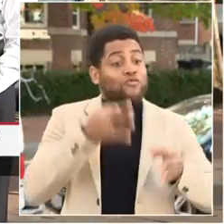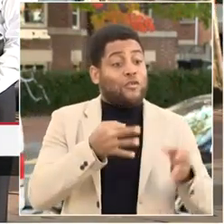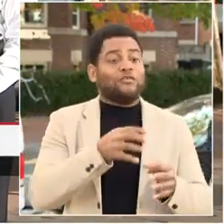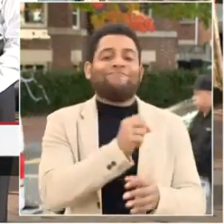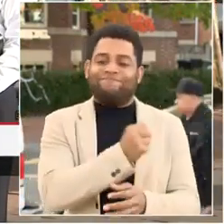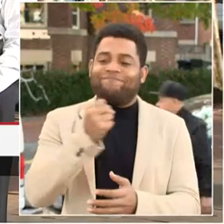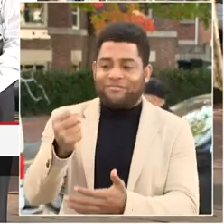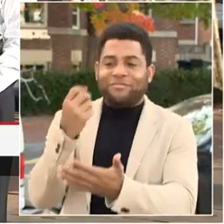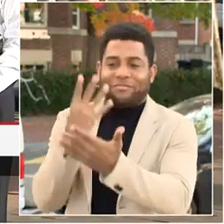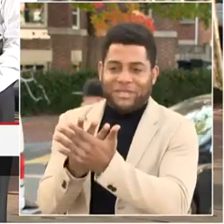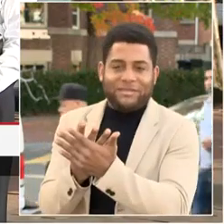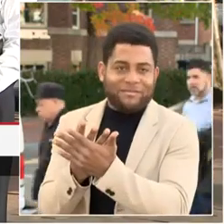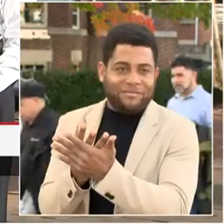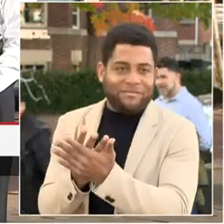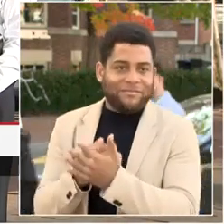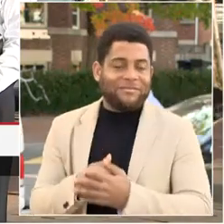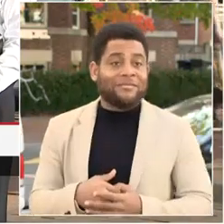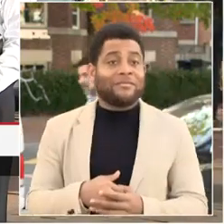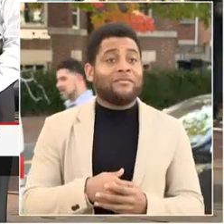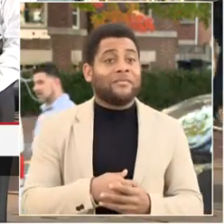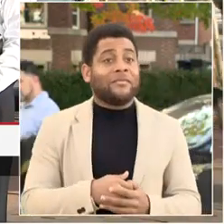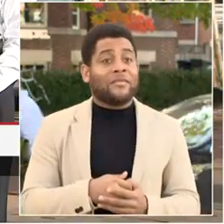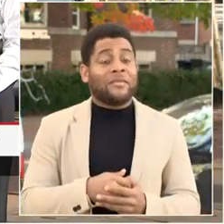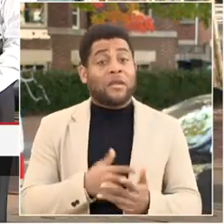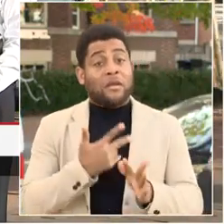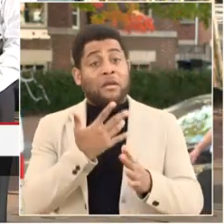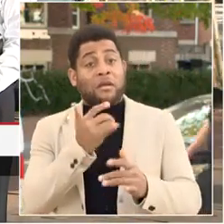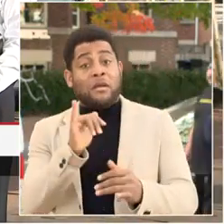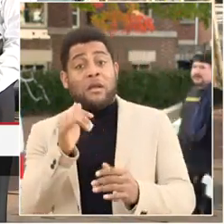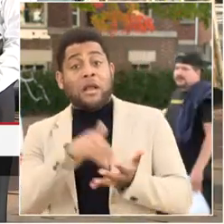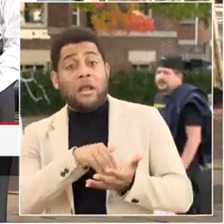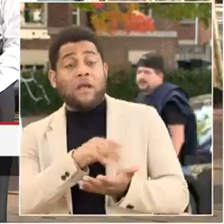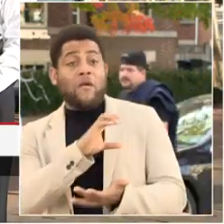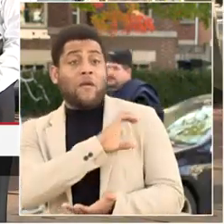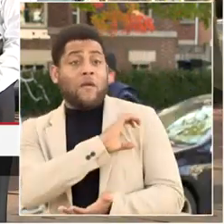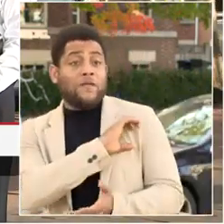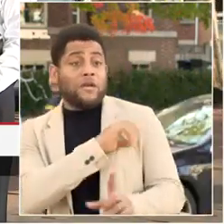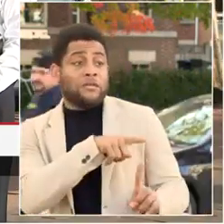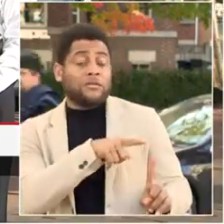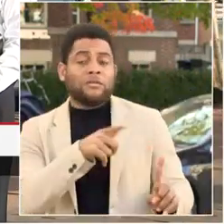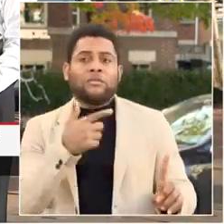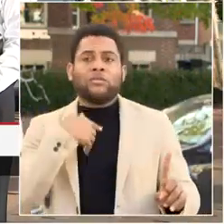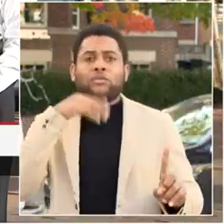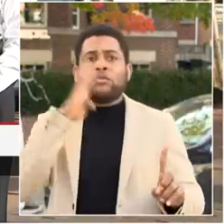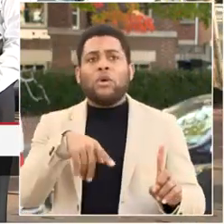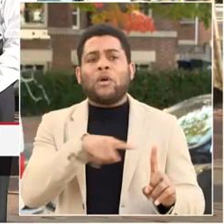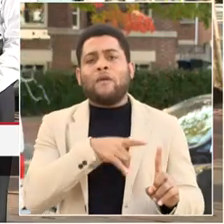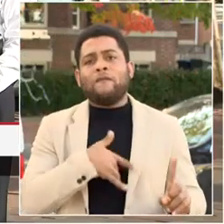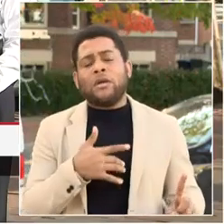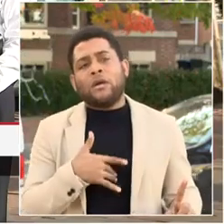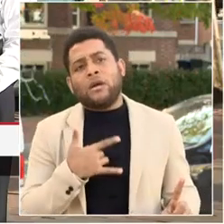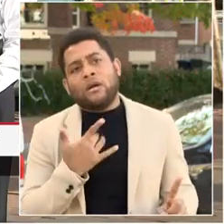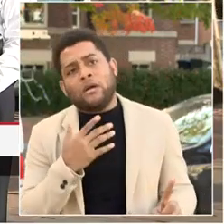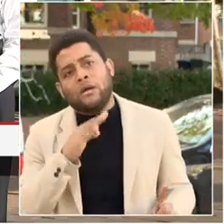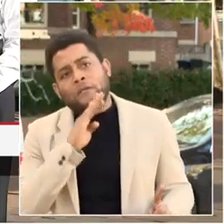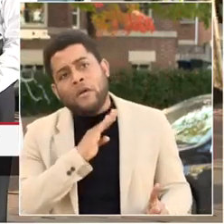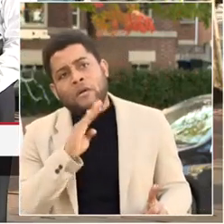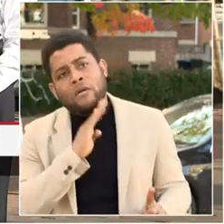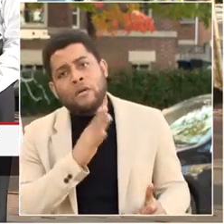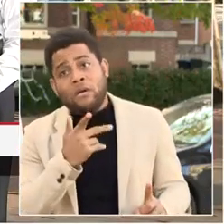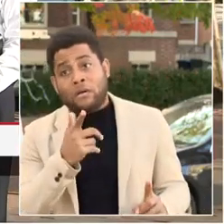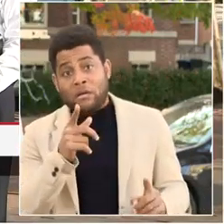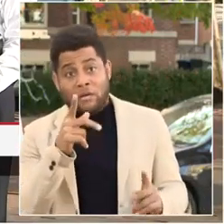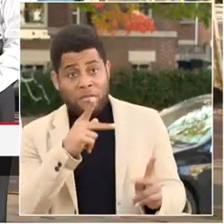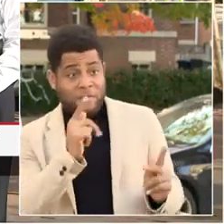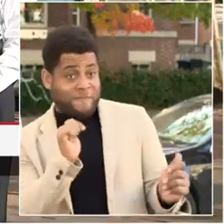and community alike the frustration with arrests being made and seeing the same individuals back out